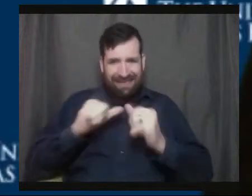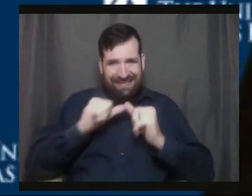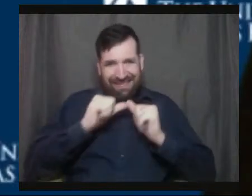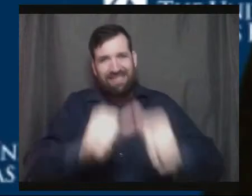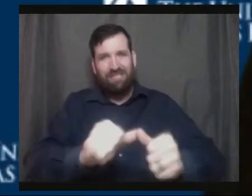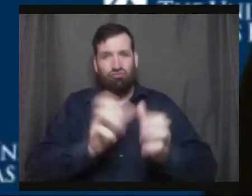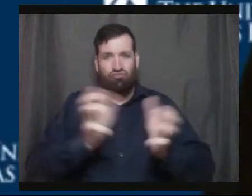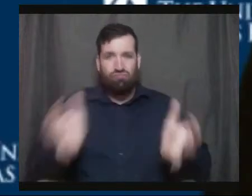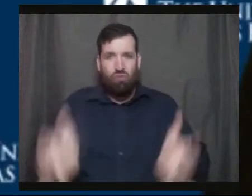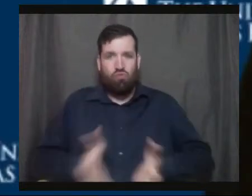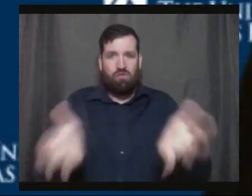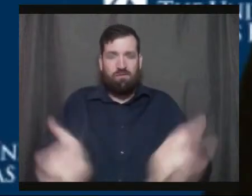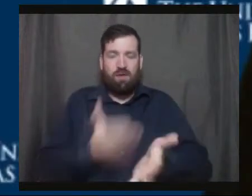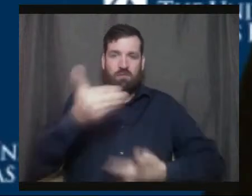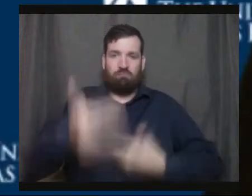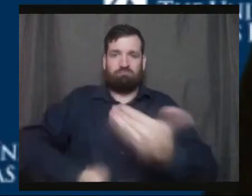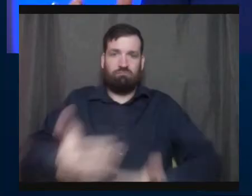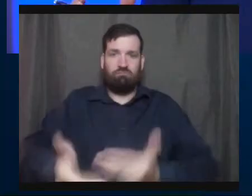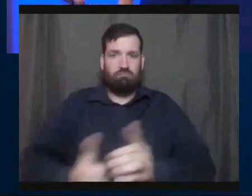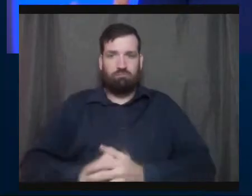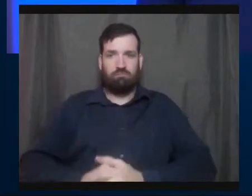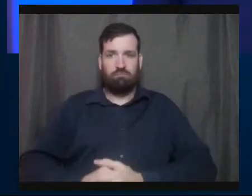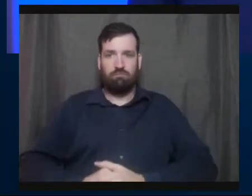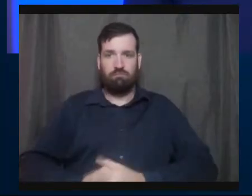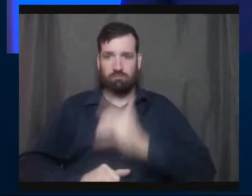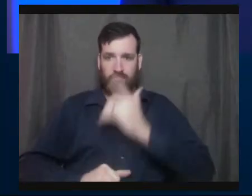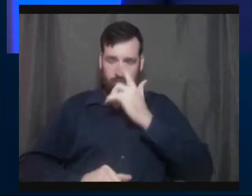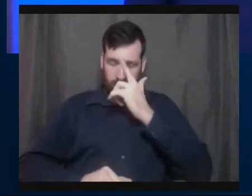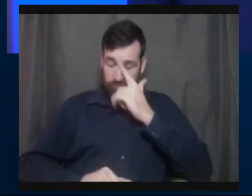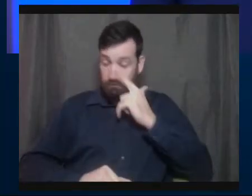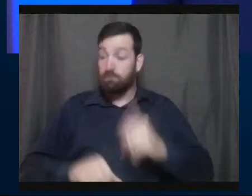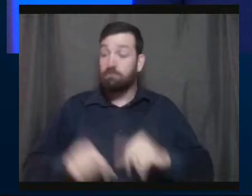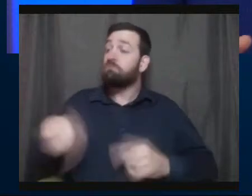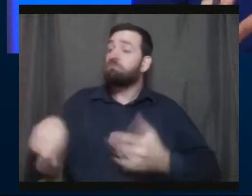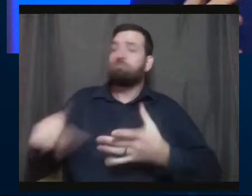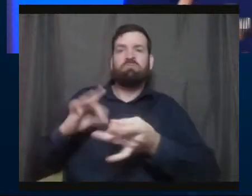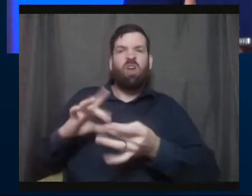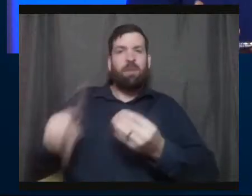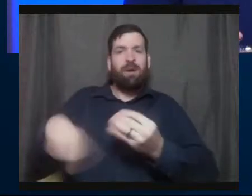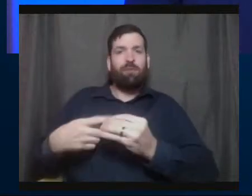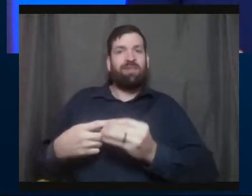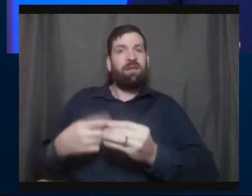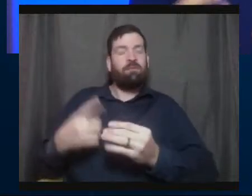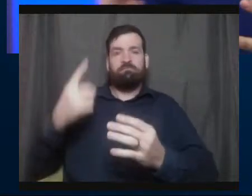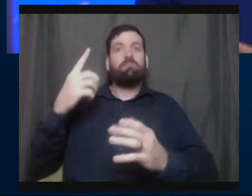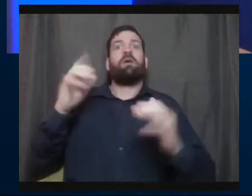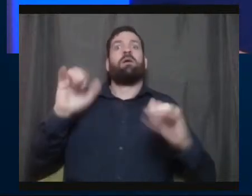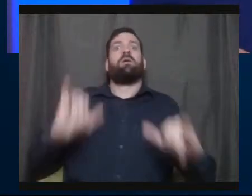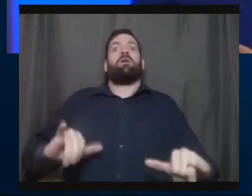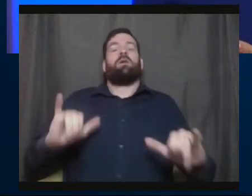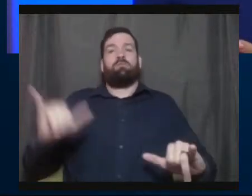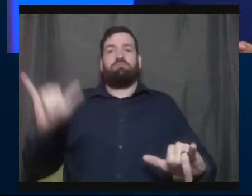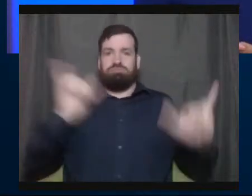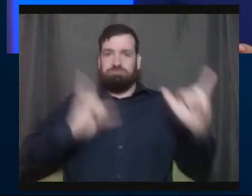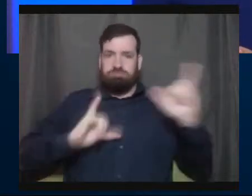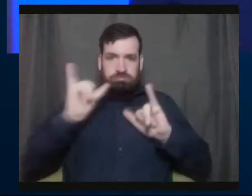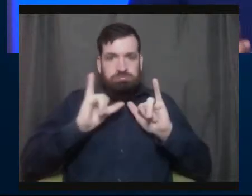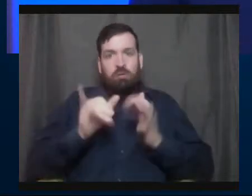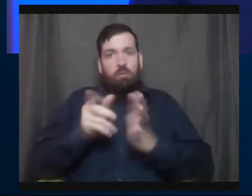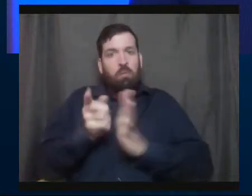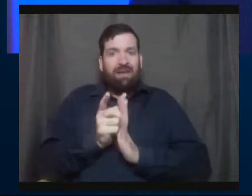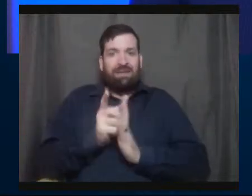the process. So they were talking about kind of those light bulb moments that happen physically that said, okay, I can't make it down the